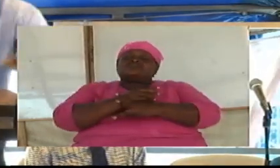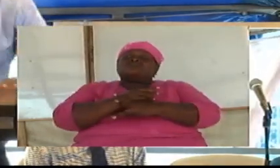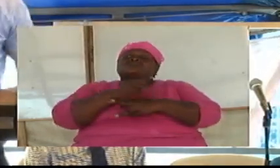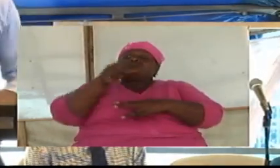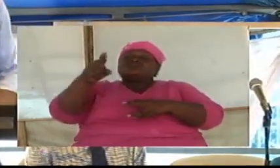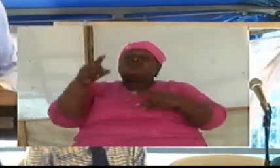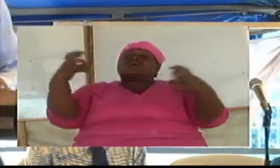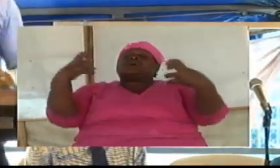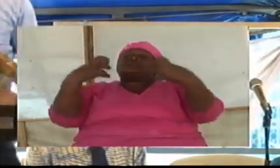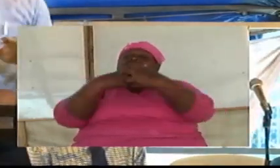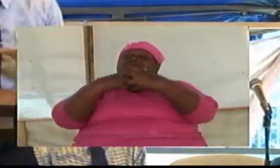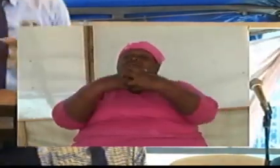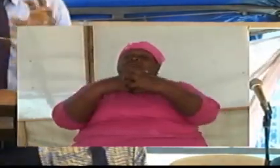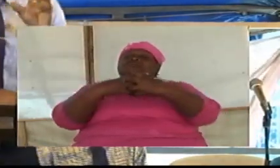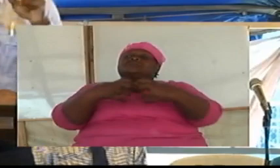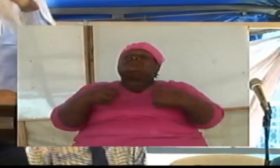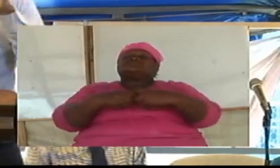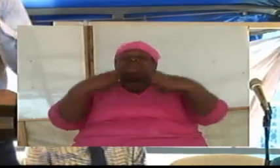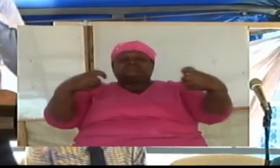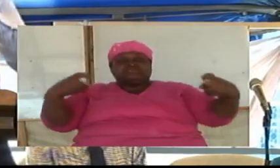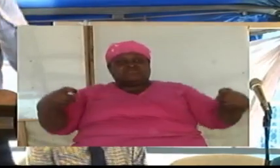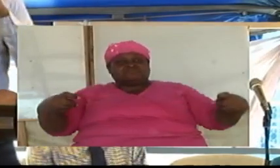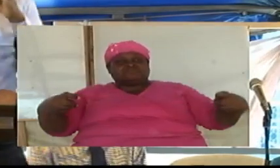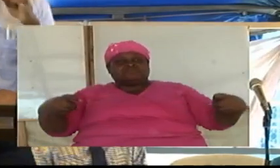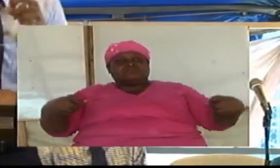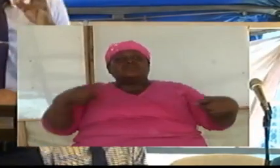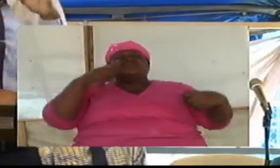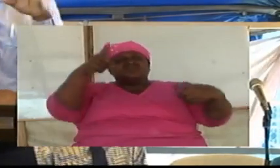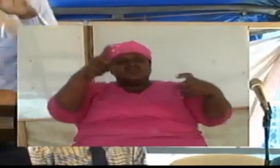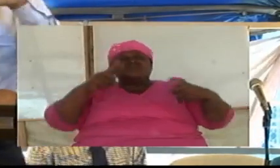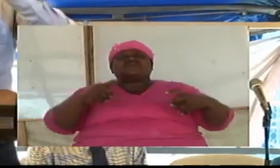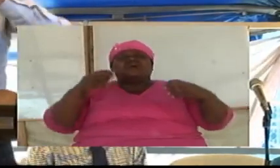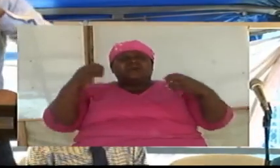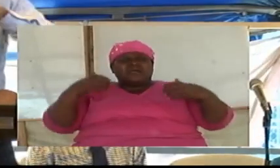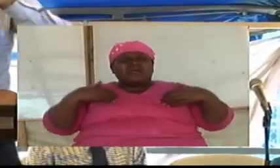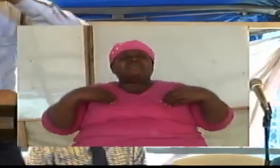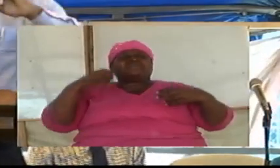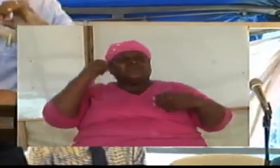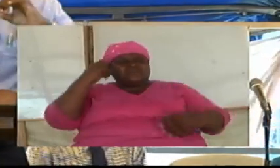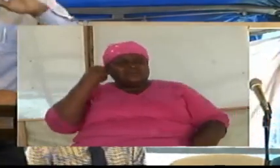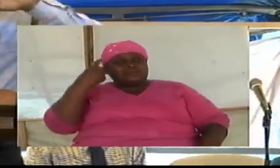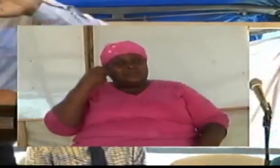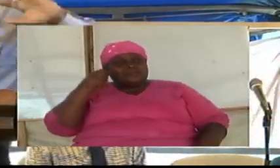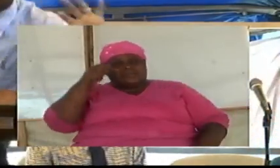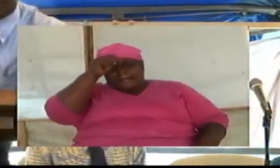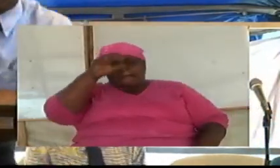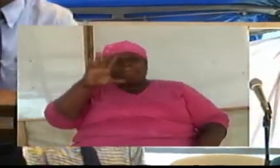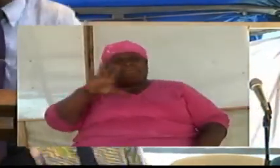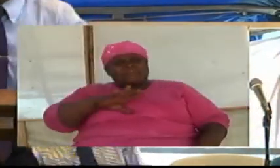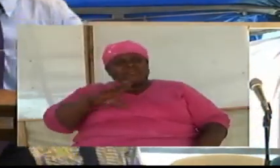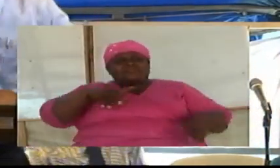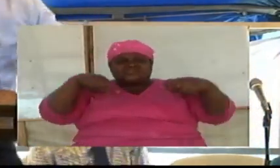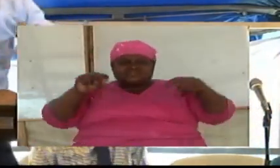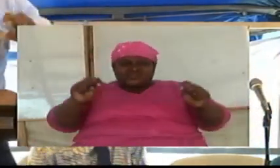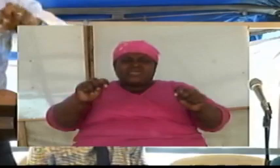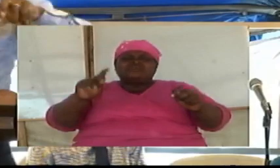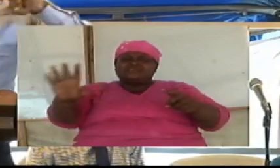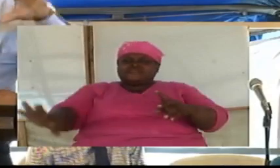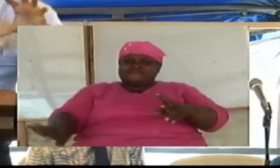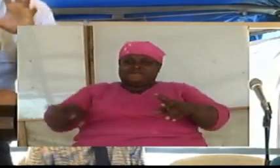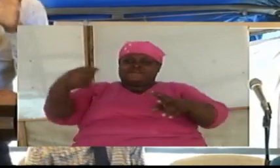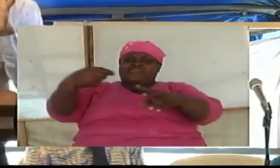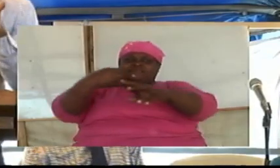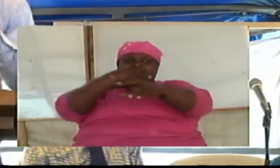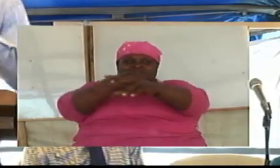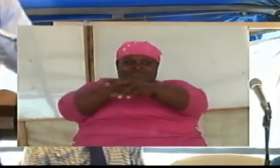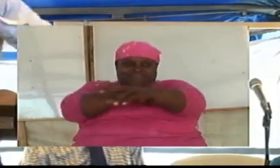sin. Hallelujah. Now, you see, we've got to understand that men are trying to find a vaccine. And what I want